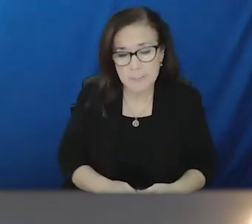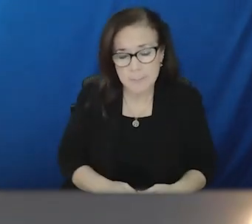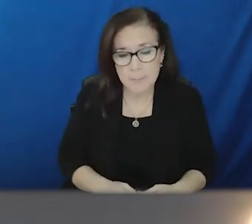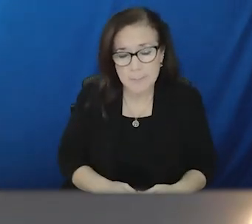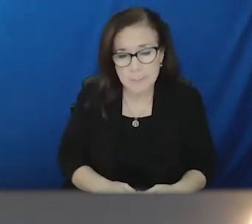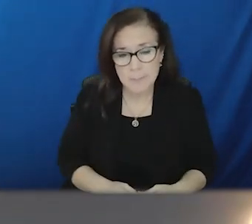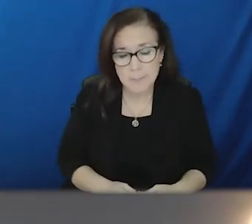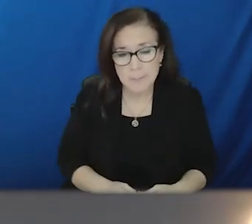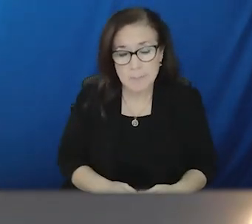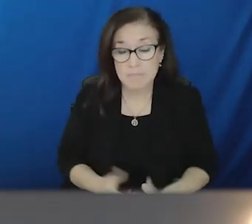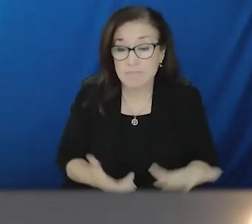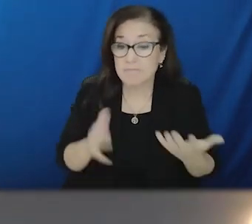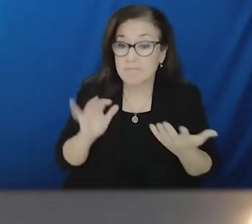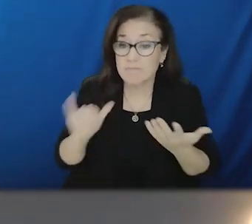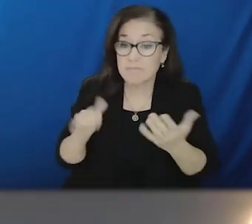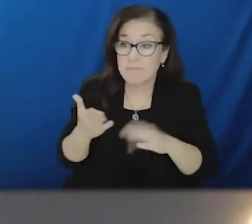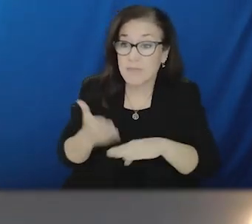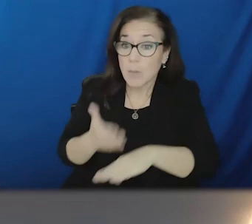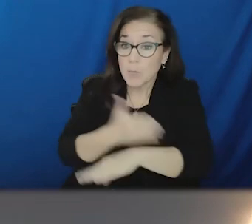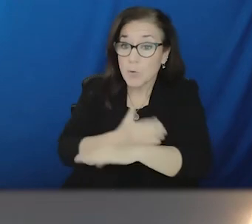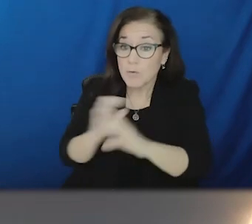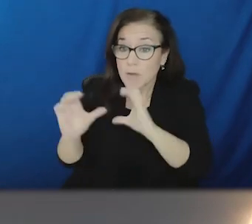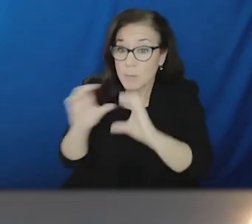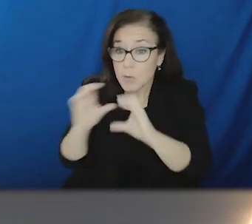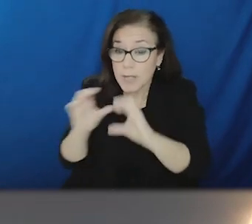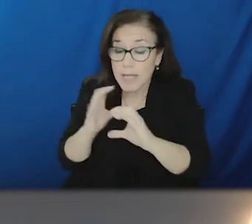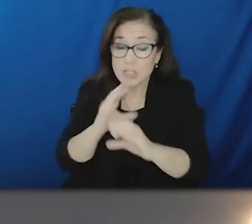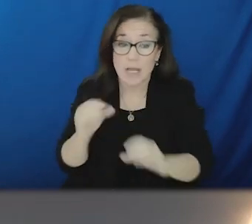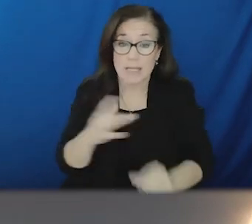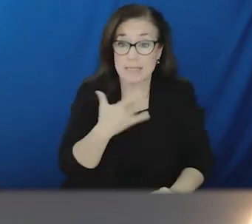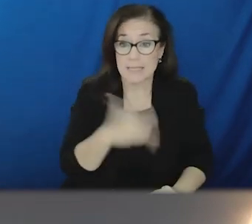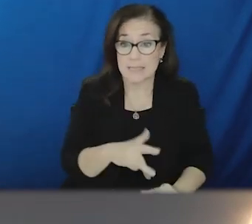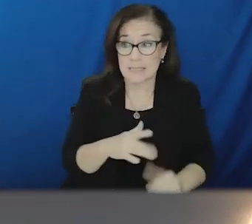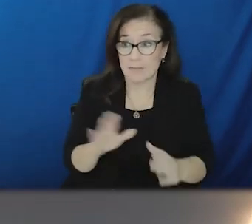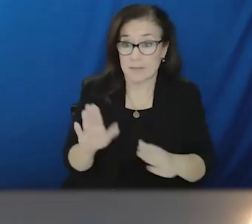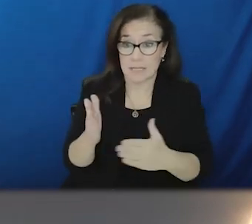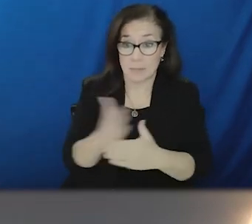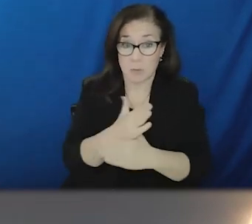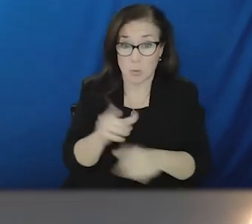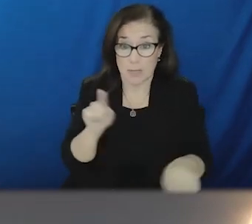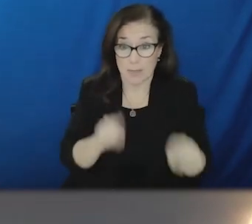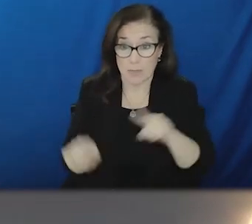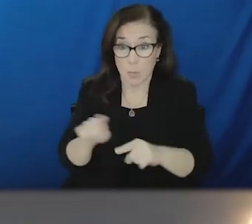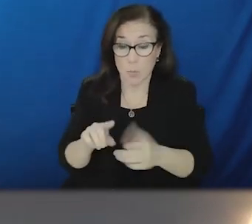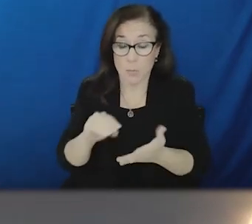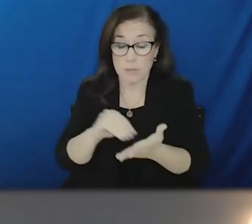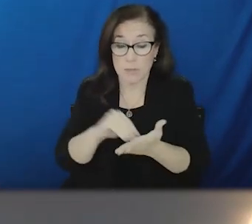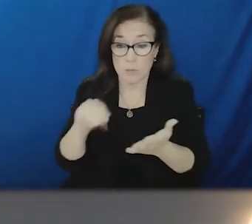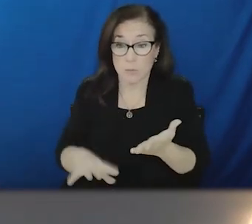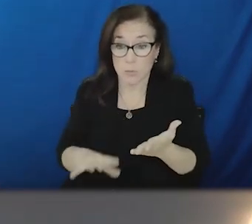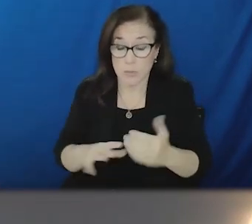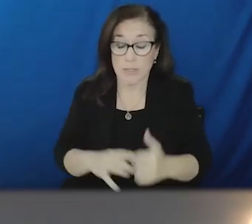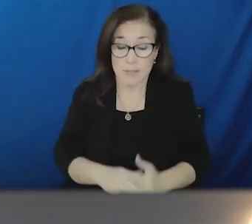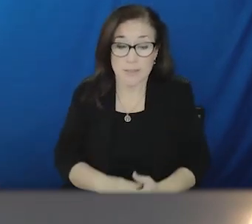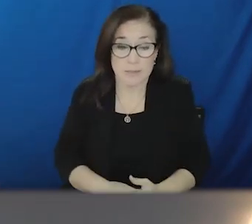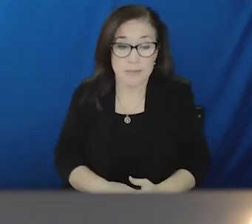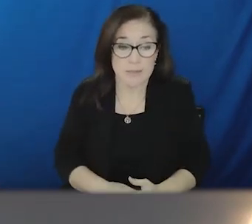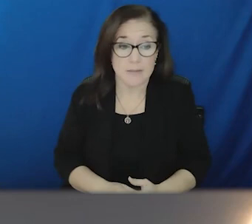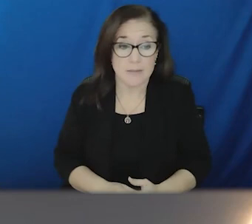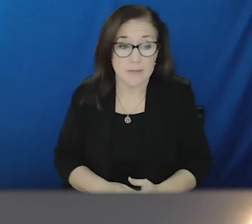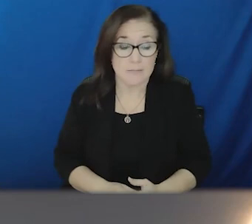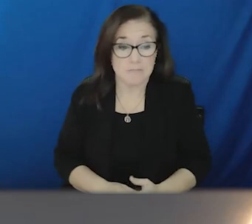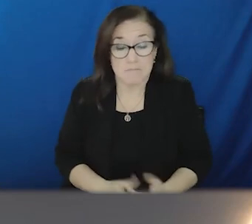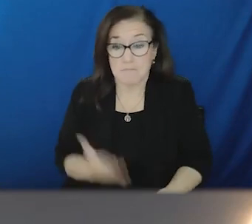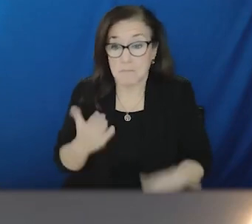increased communication and sensitivity between the students that would come as a result of learning about each